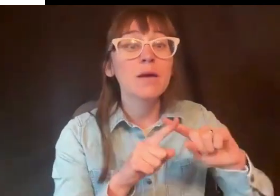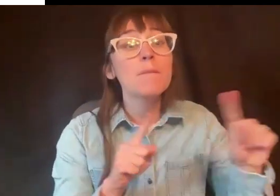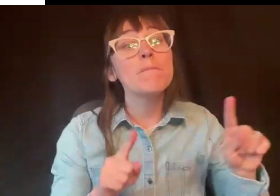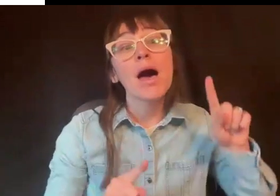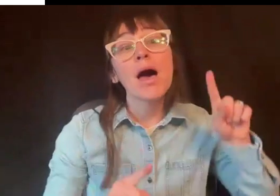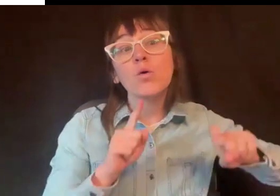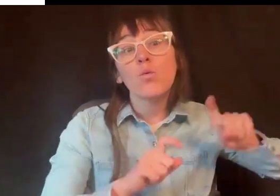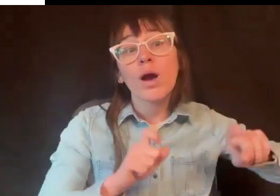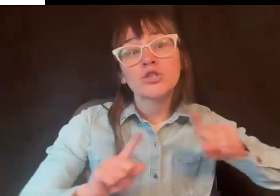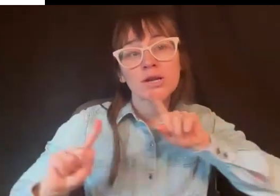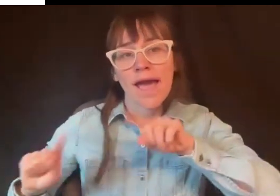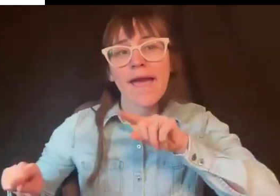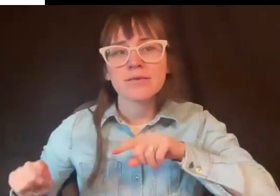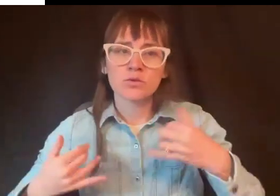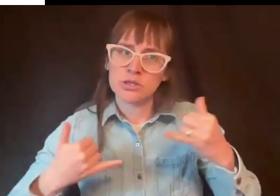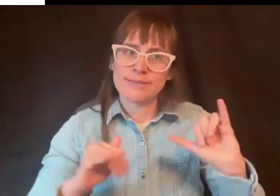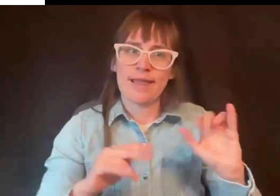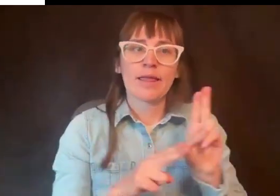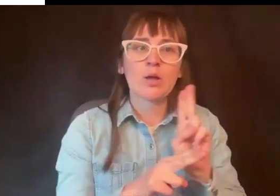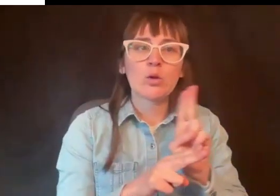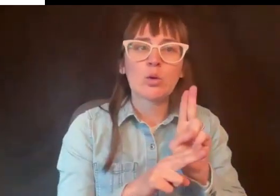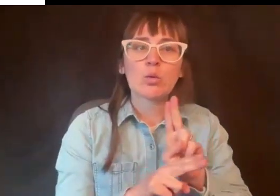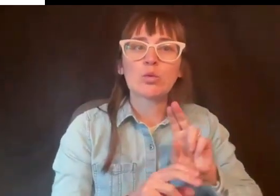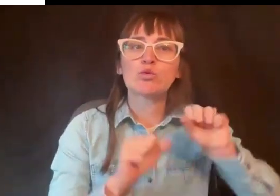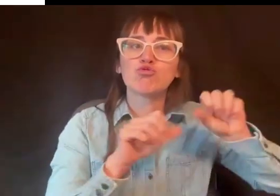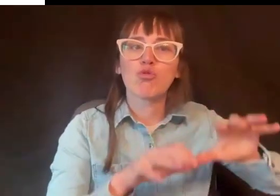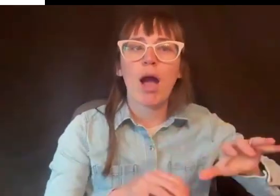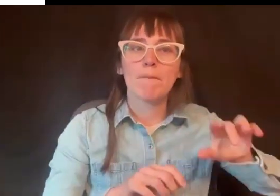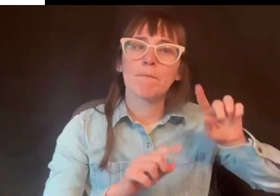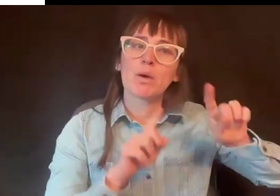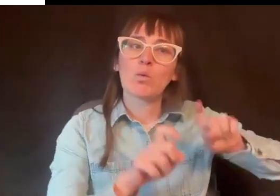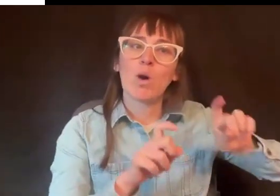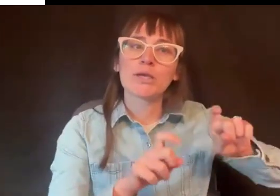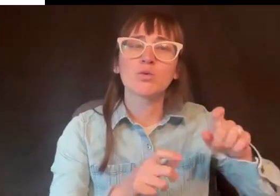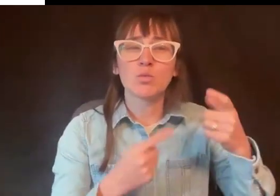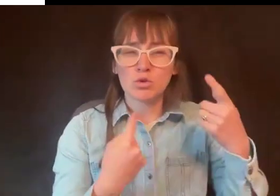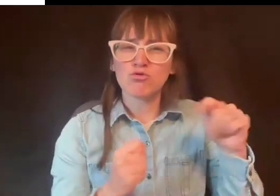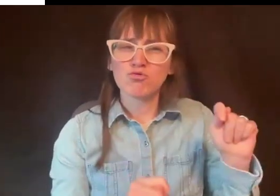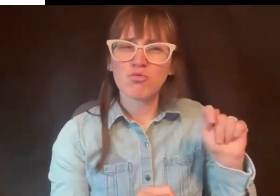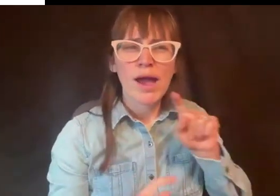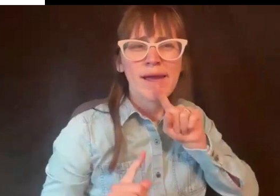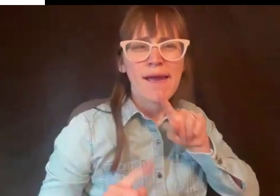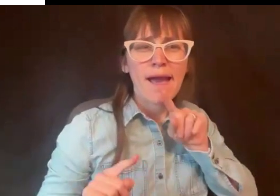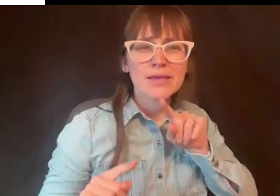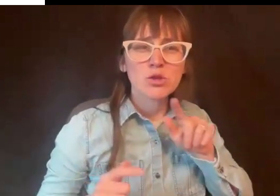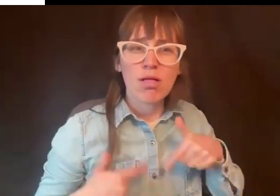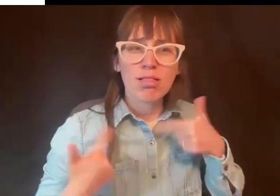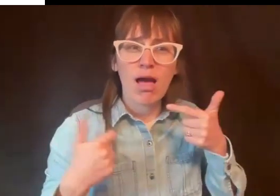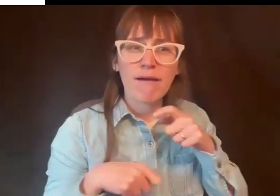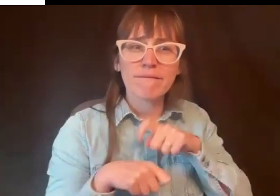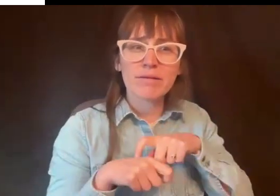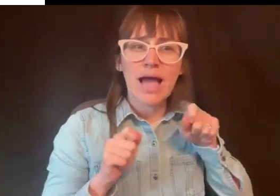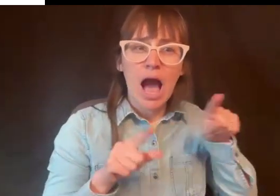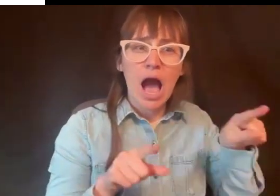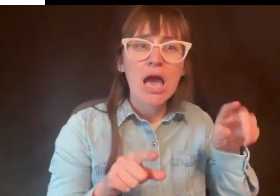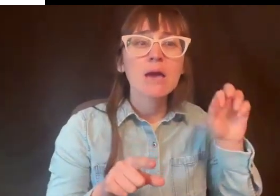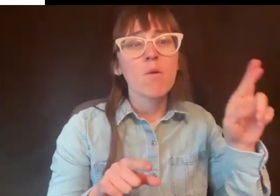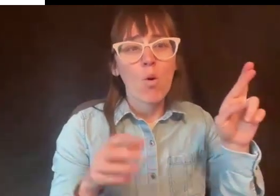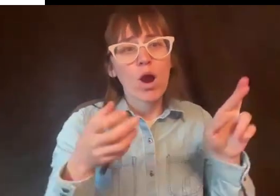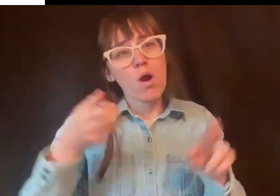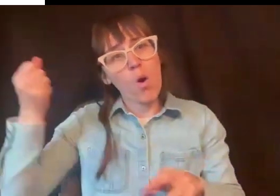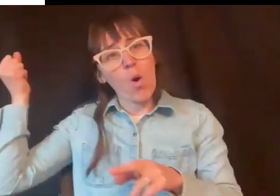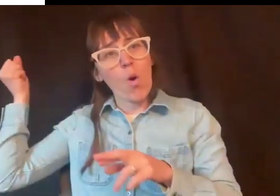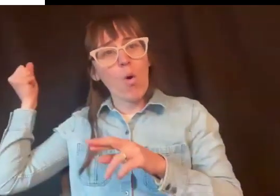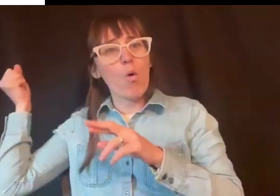to leave questions. We'll do our best to respond to your questions live, or we'll take them back for further consideration.